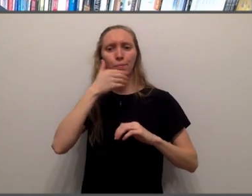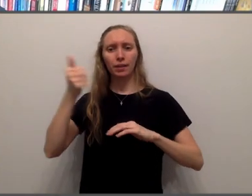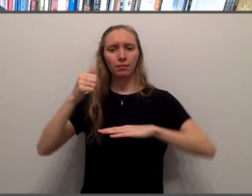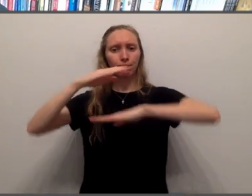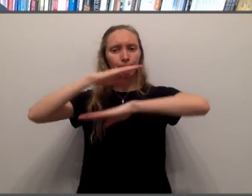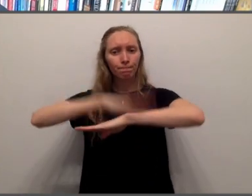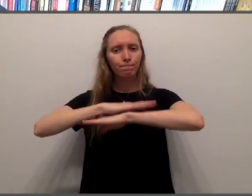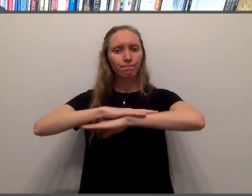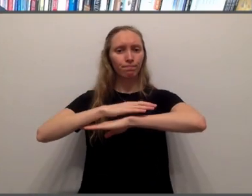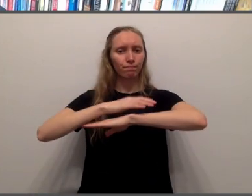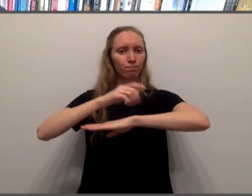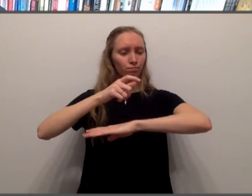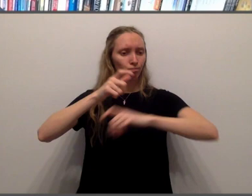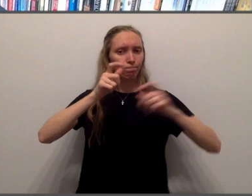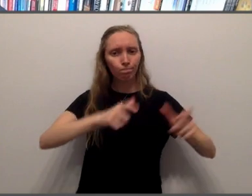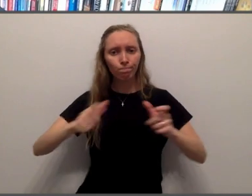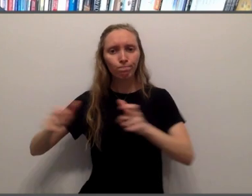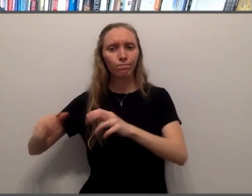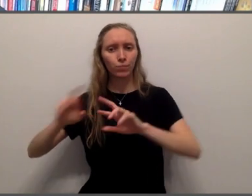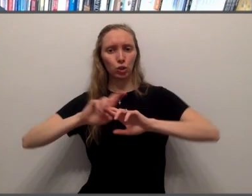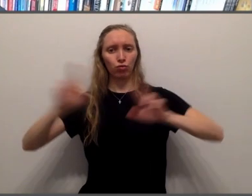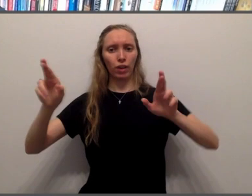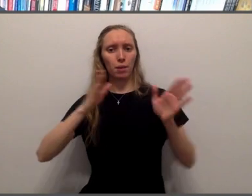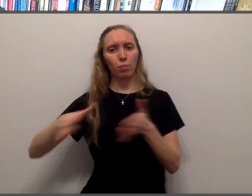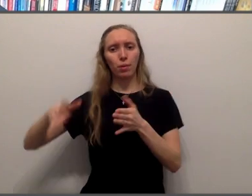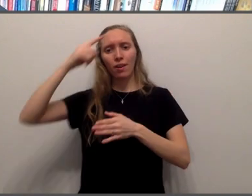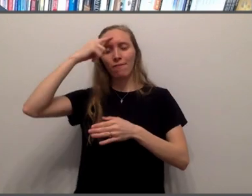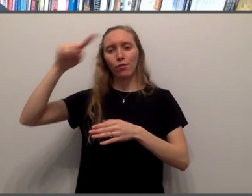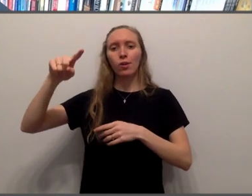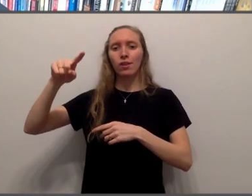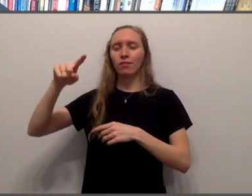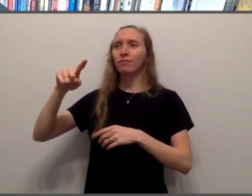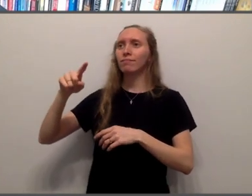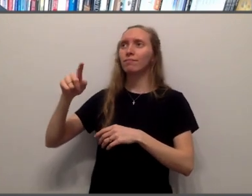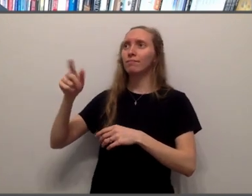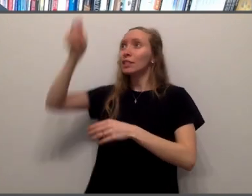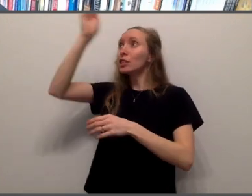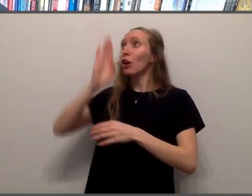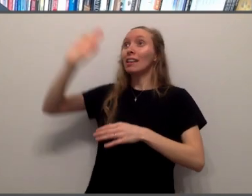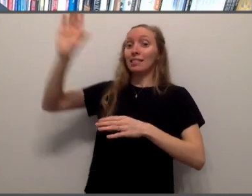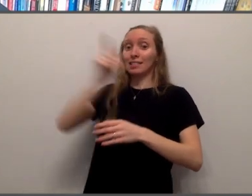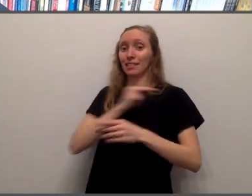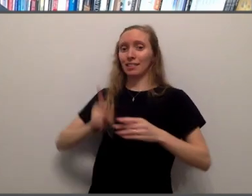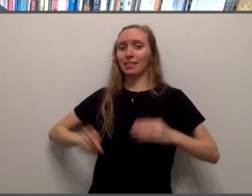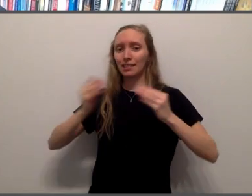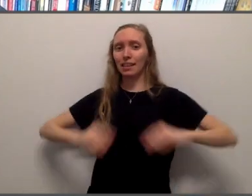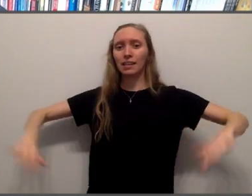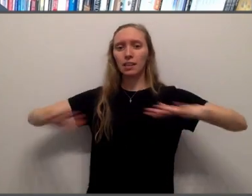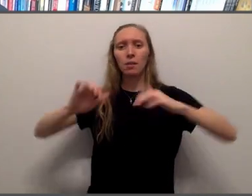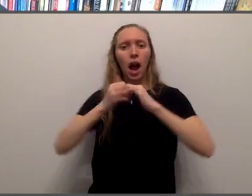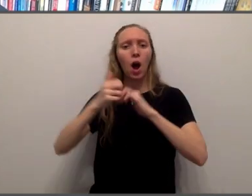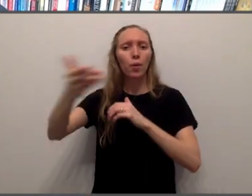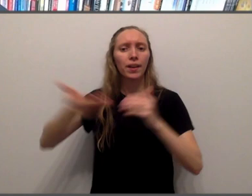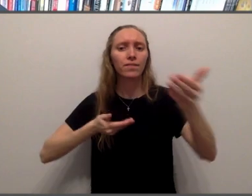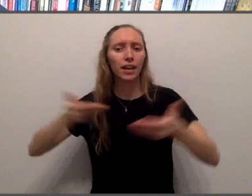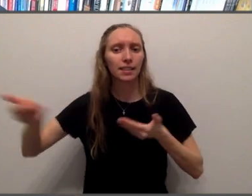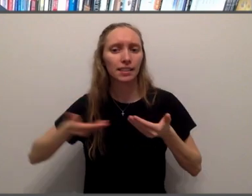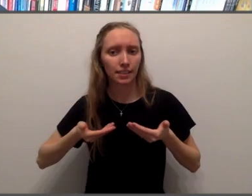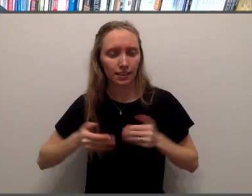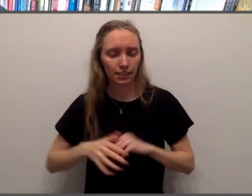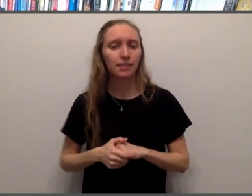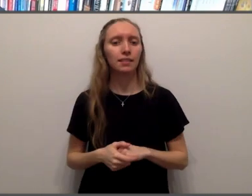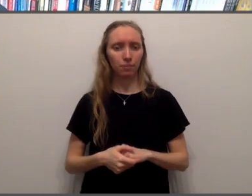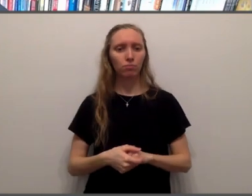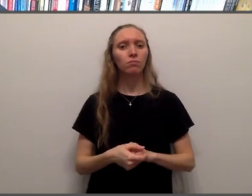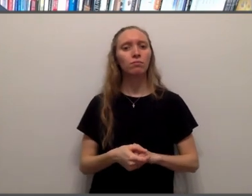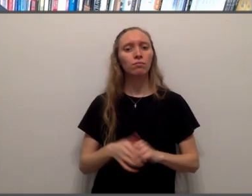are inviting someone into God's kingdom. You notice that Jesus says, do not invite your brother or your